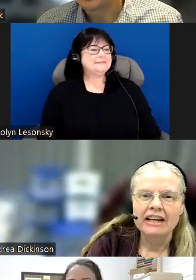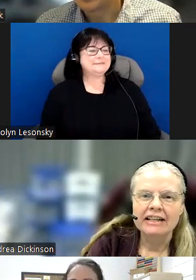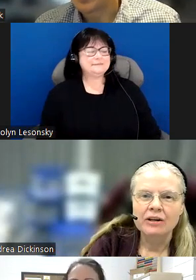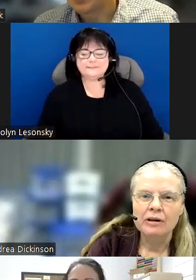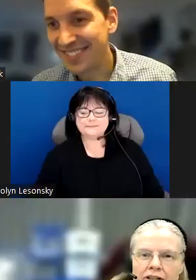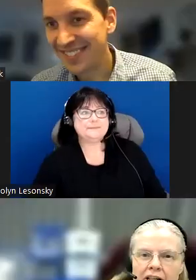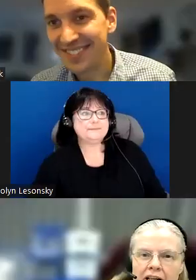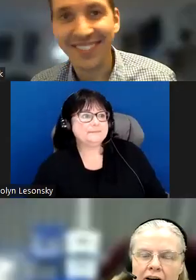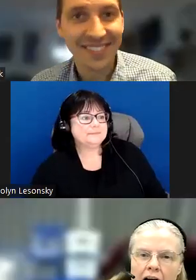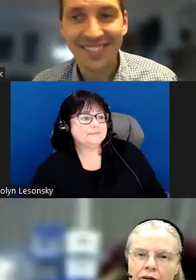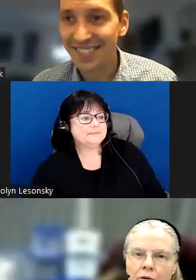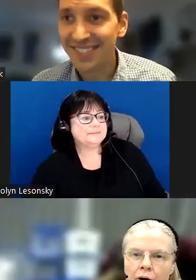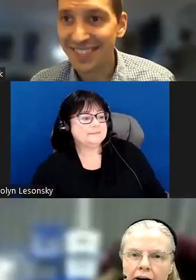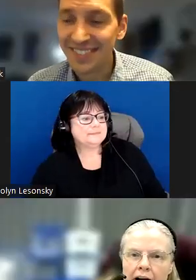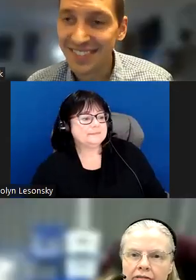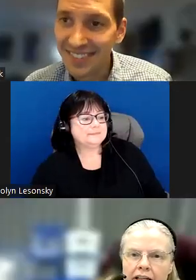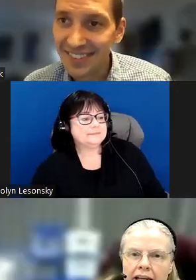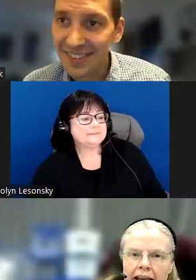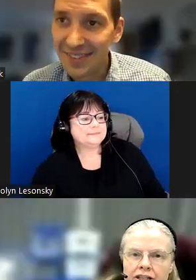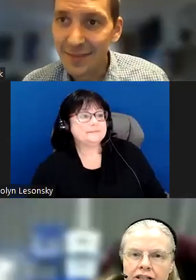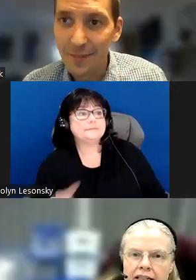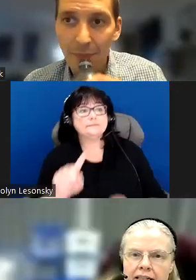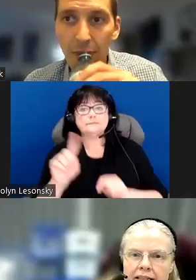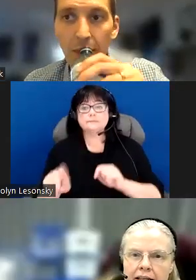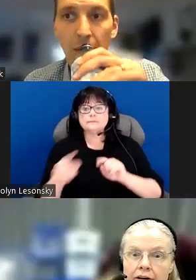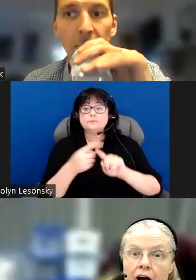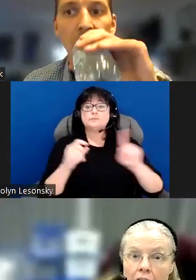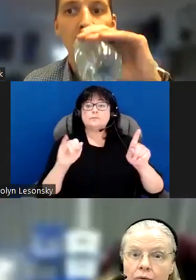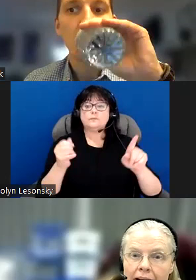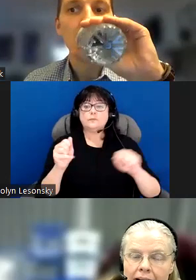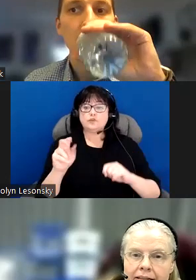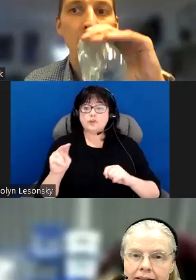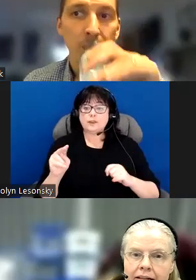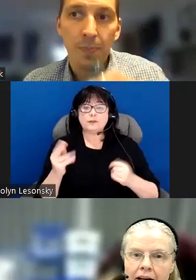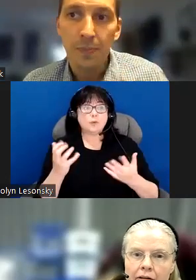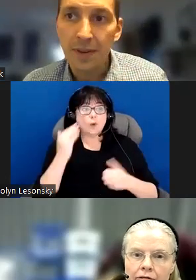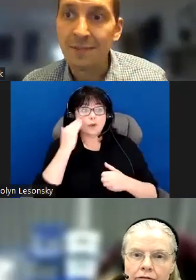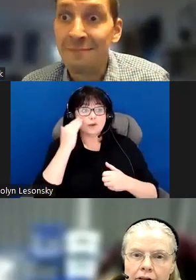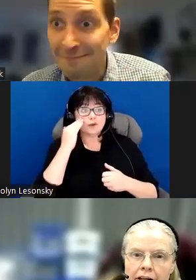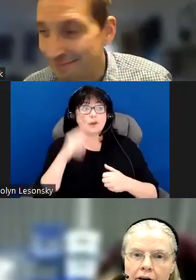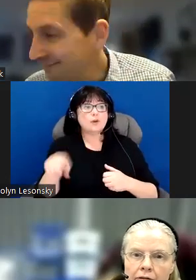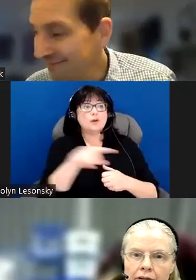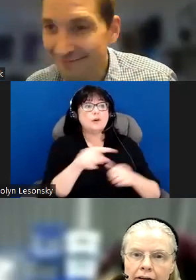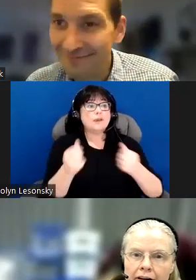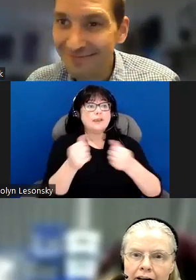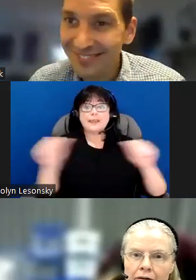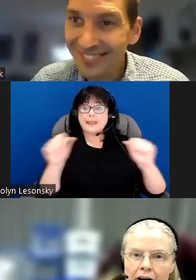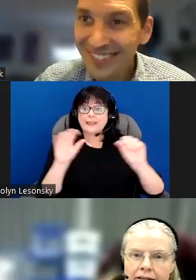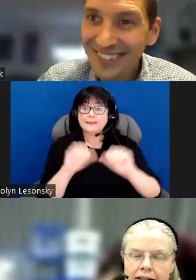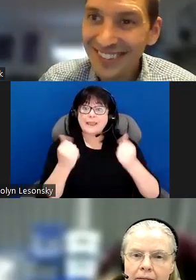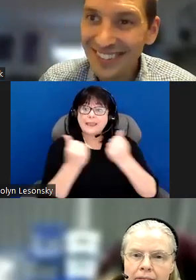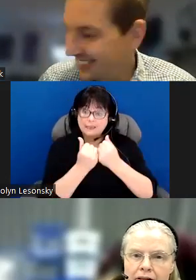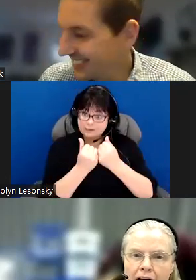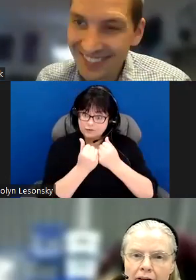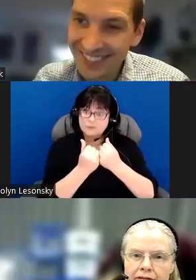And Jan has a question here. Are you aware of any agencies that are not waitlisted and offer free or very, very low